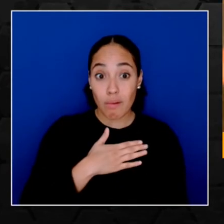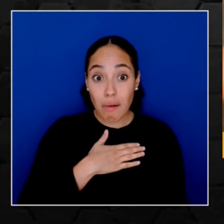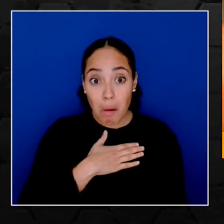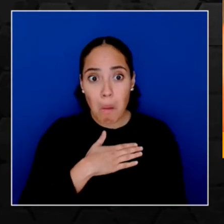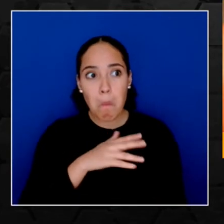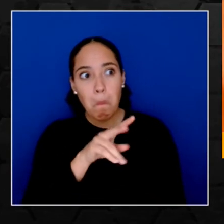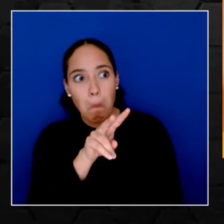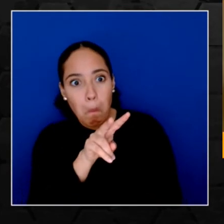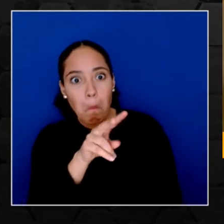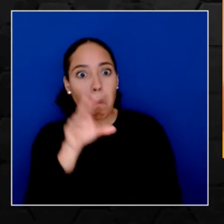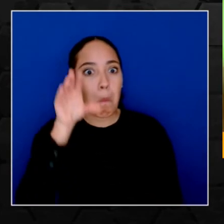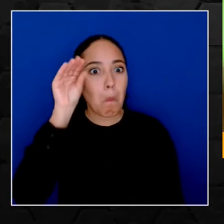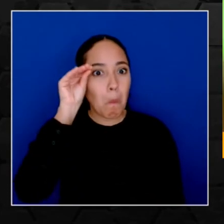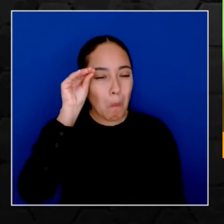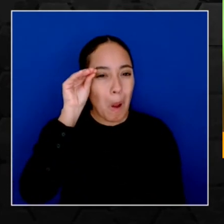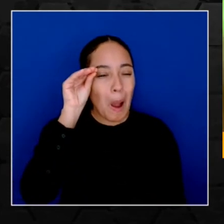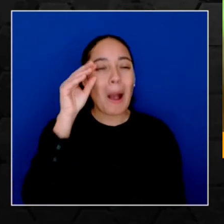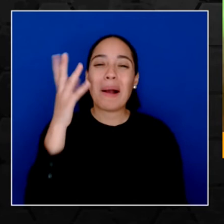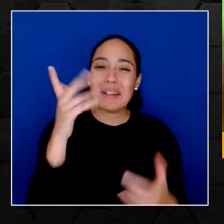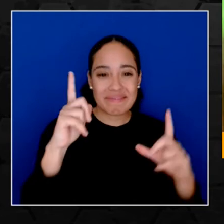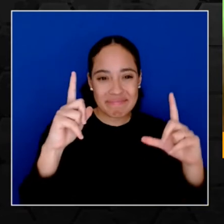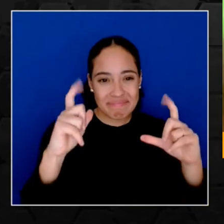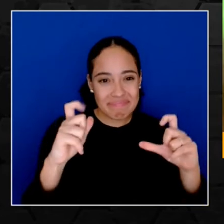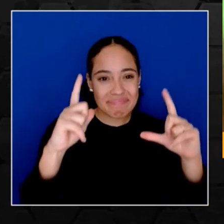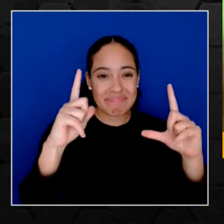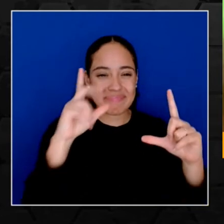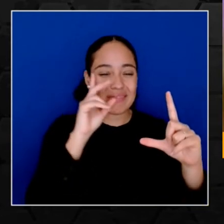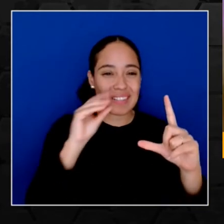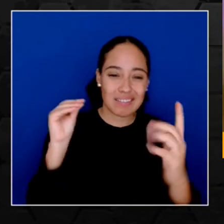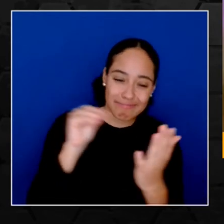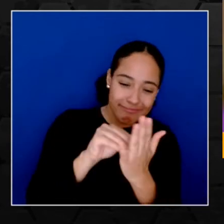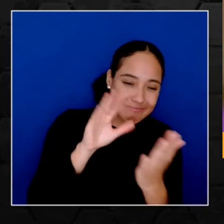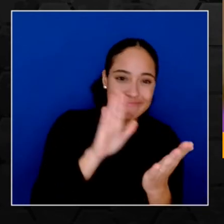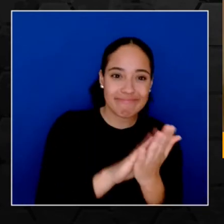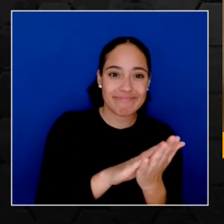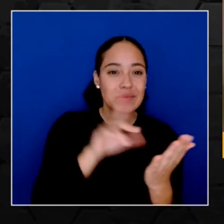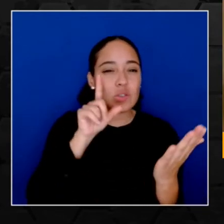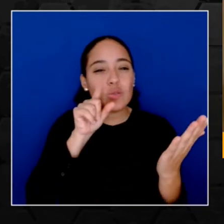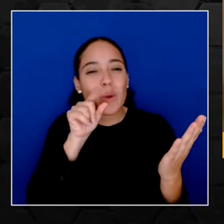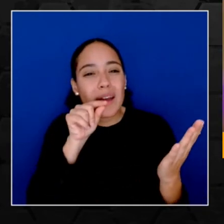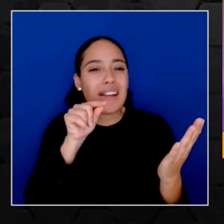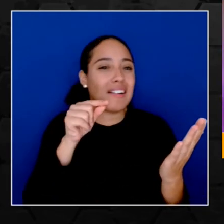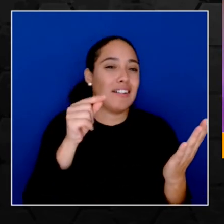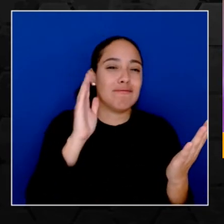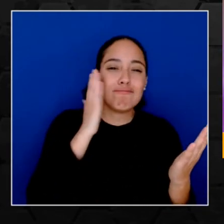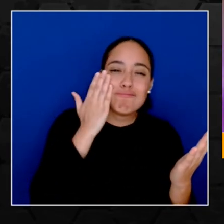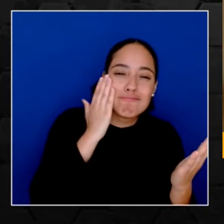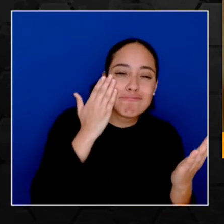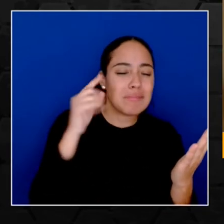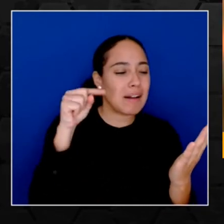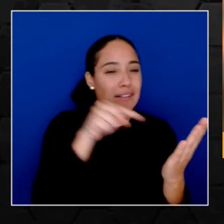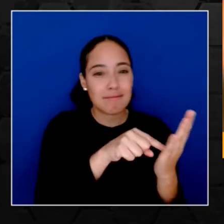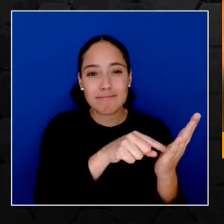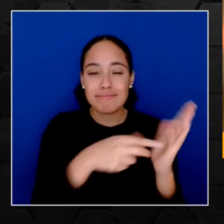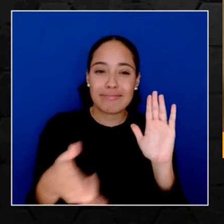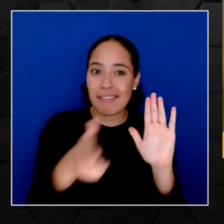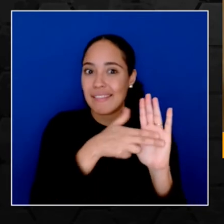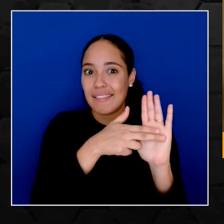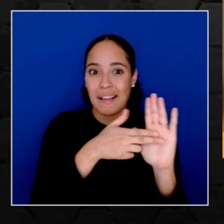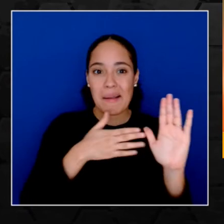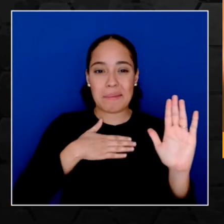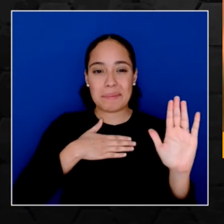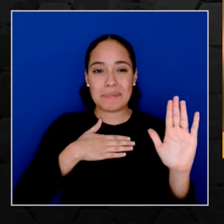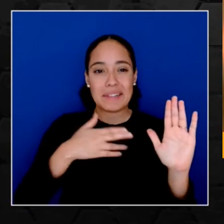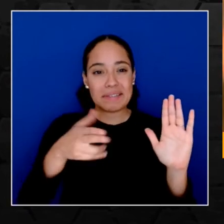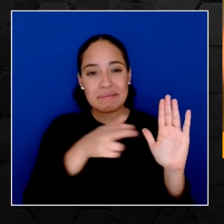this, folks. Tag me, tag Global AI Community, tag MLSA, and tag, if you want, you can use this hashtag made with